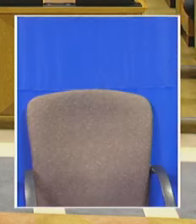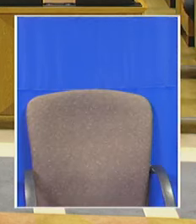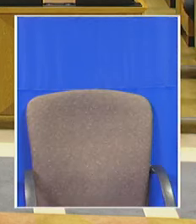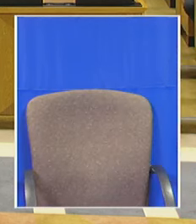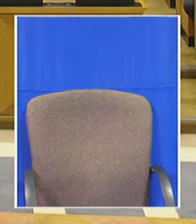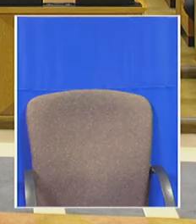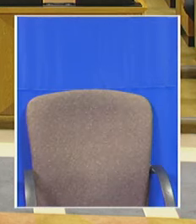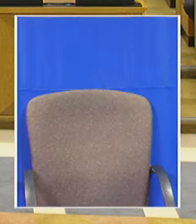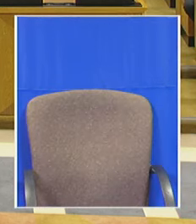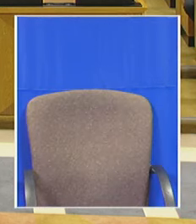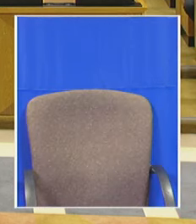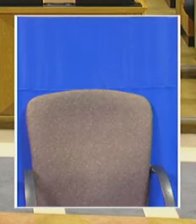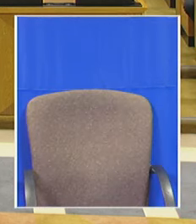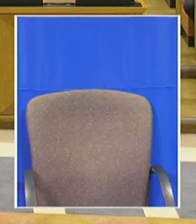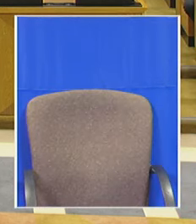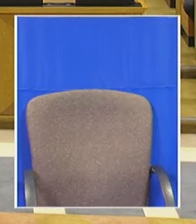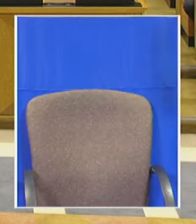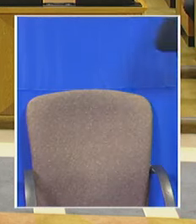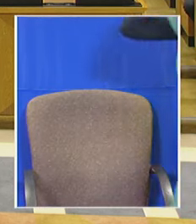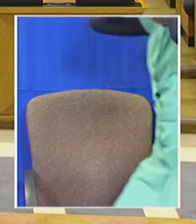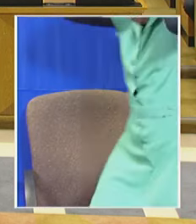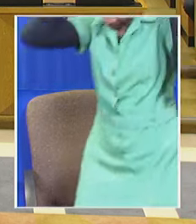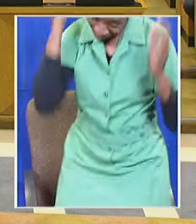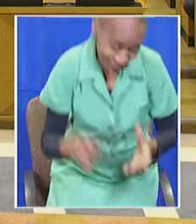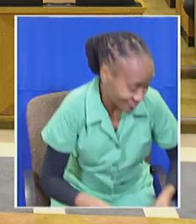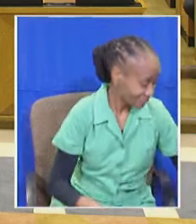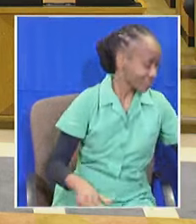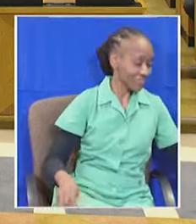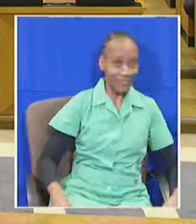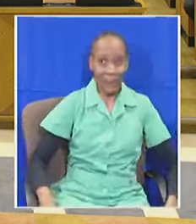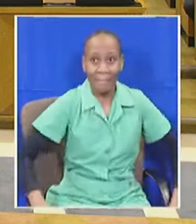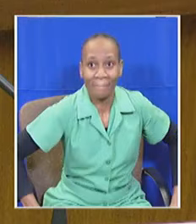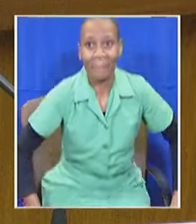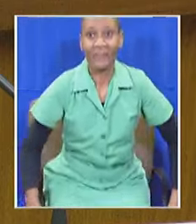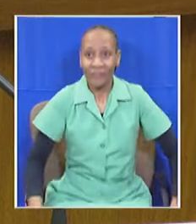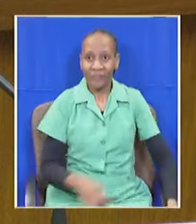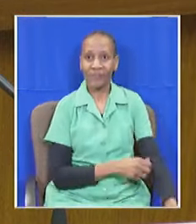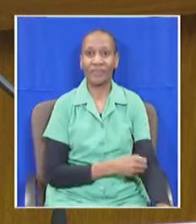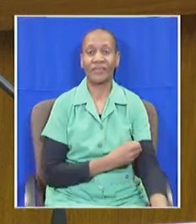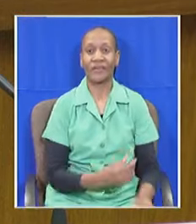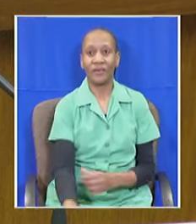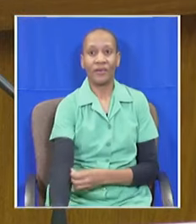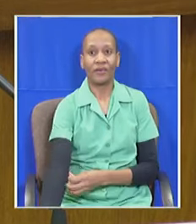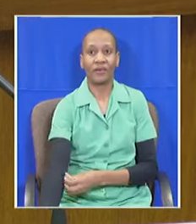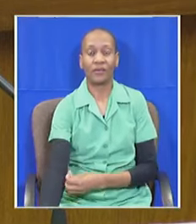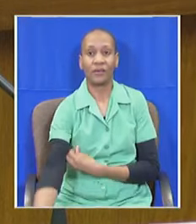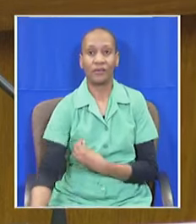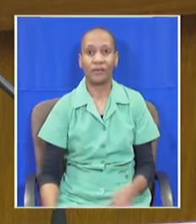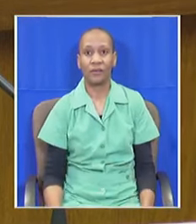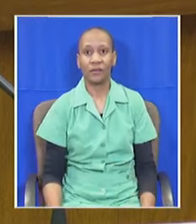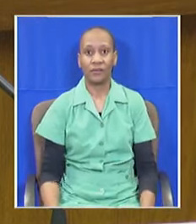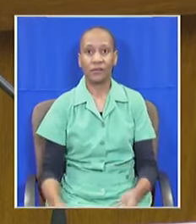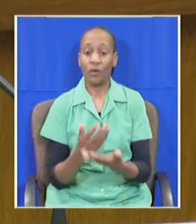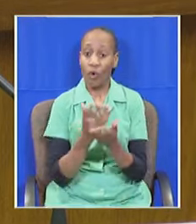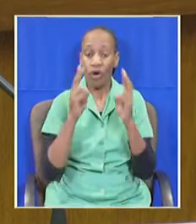Siyabonga kakhulu usekela somlomo nendlu yonke nehambele zethu ehloniphekile kwigalari. Siyavuma somlomo ukuthi sekela somlomo